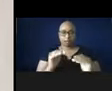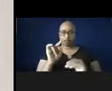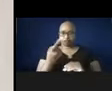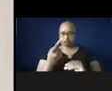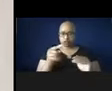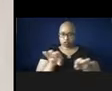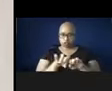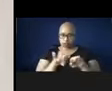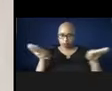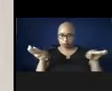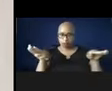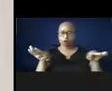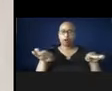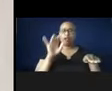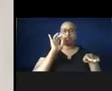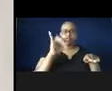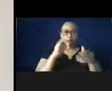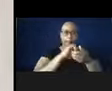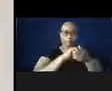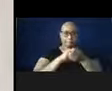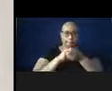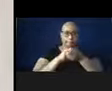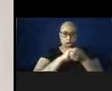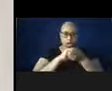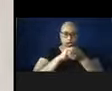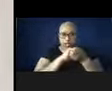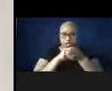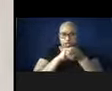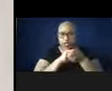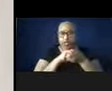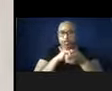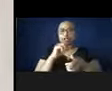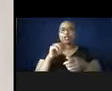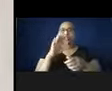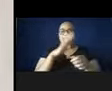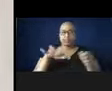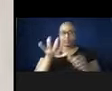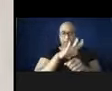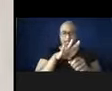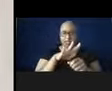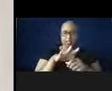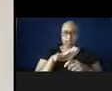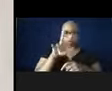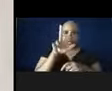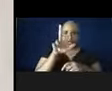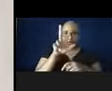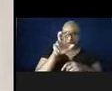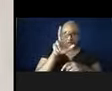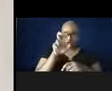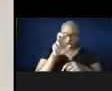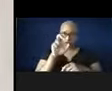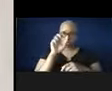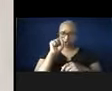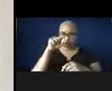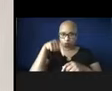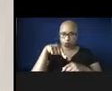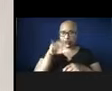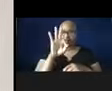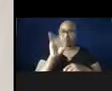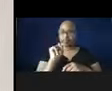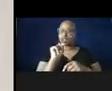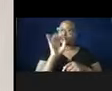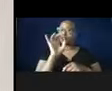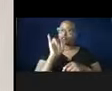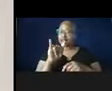This partner space, the 300 square foot partner space, was a visitor orientation space. So this has